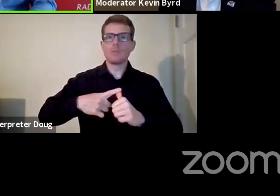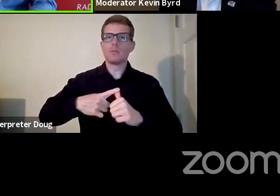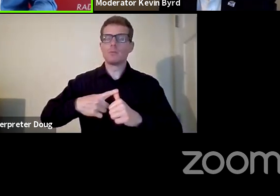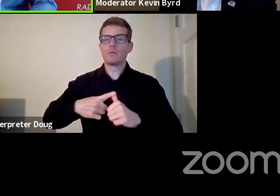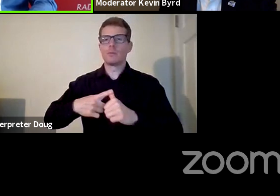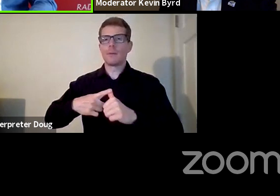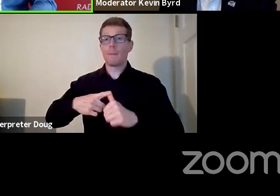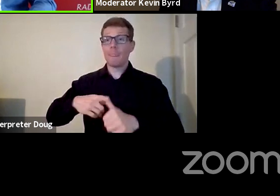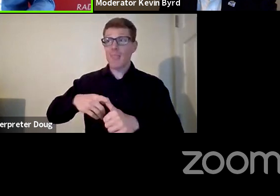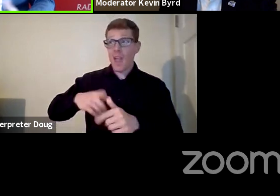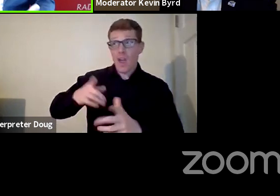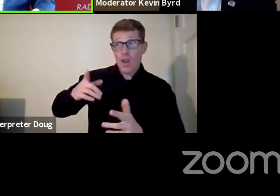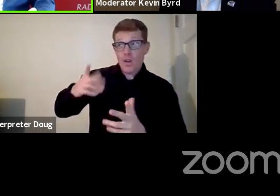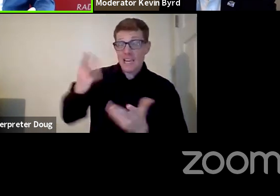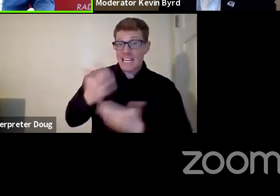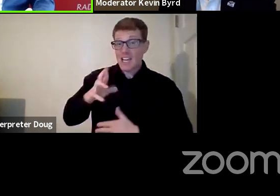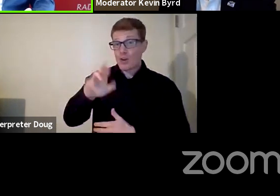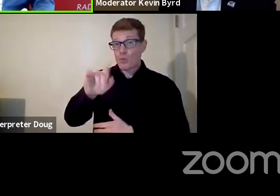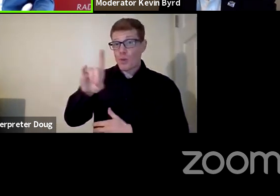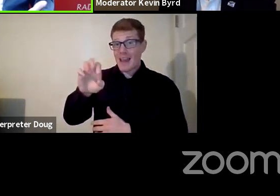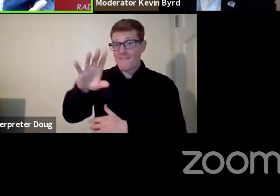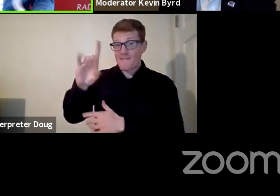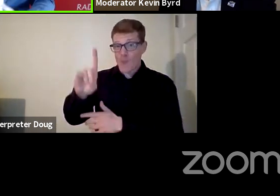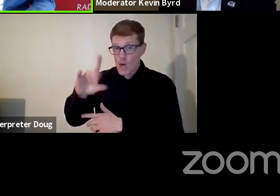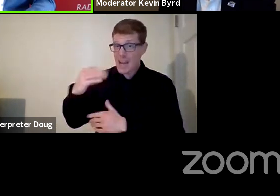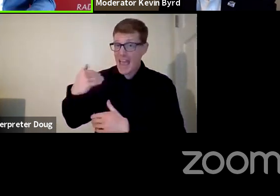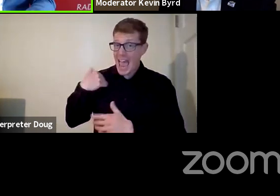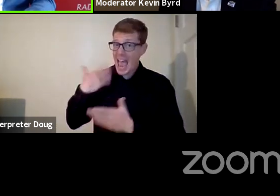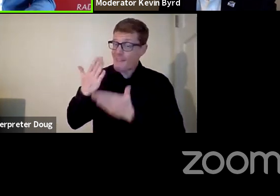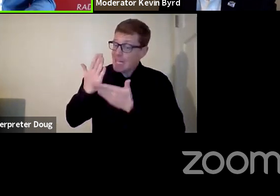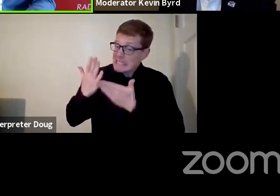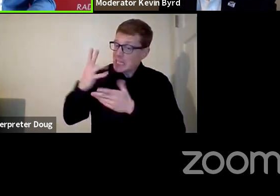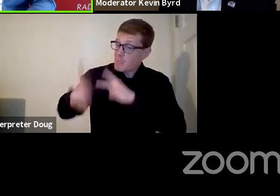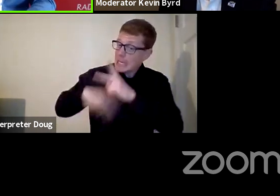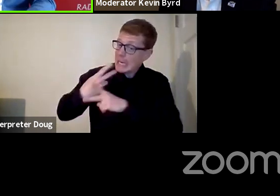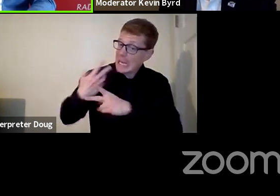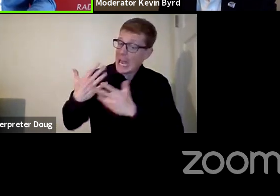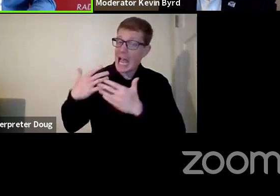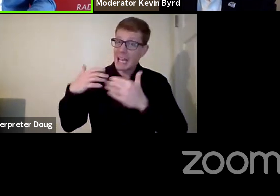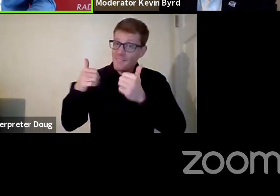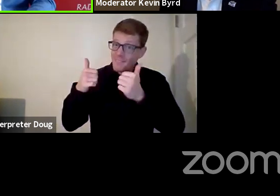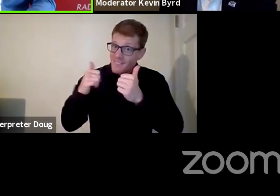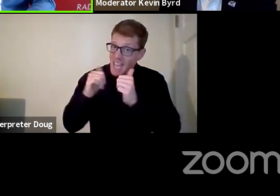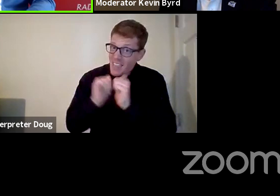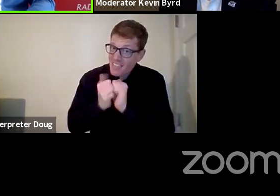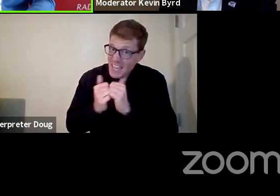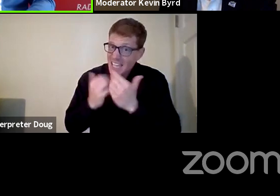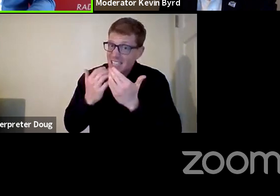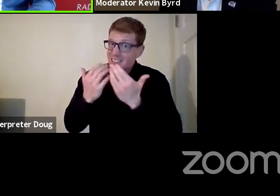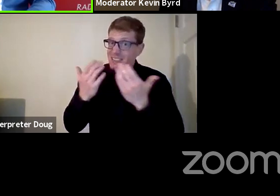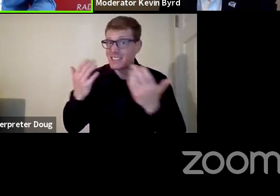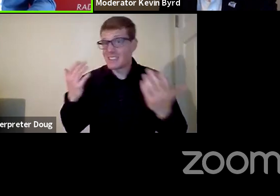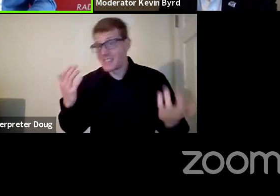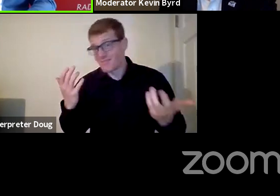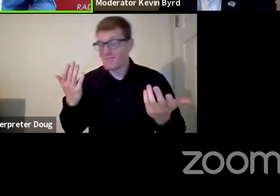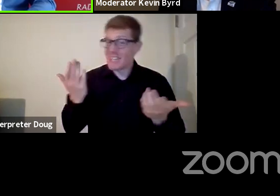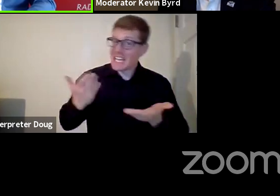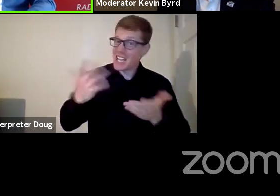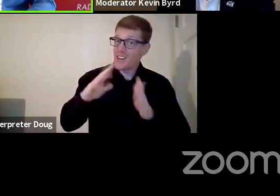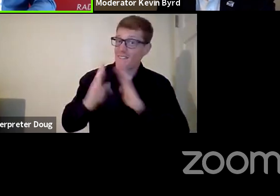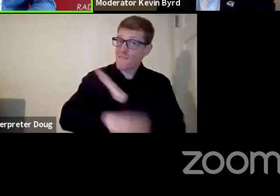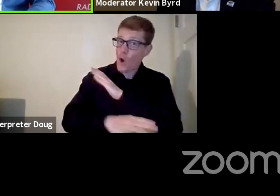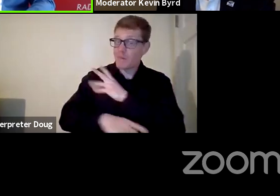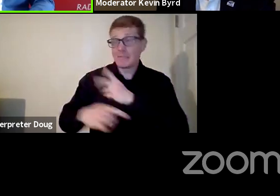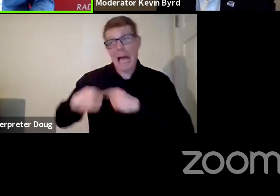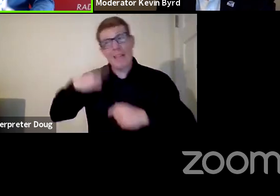I think we will. Will the timing be the same? We don't know the answer to that. That would be premature